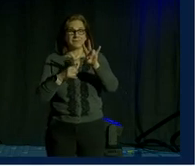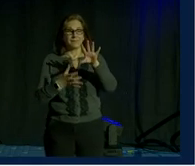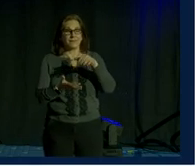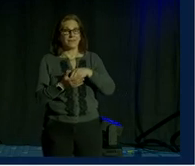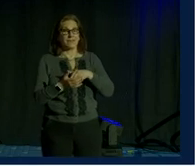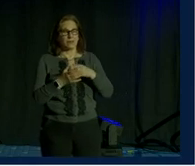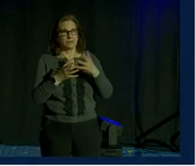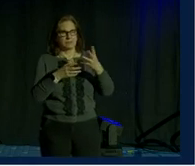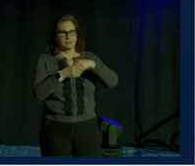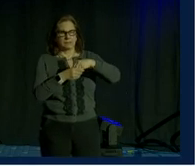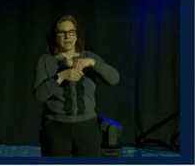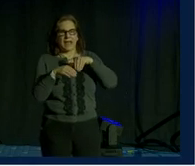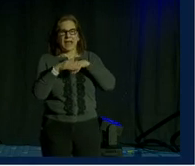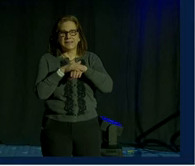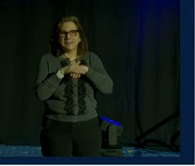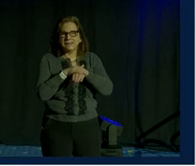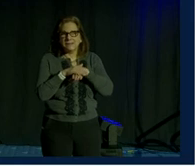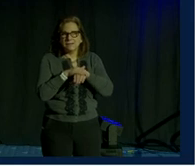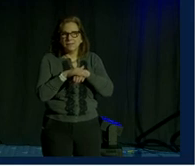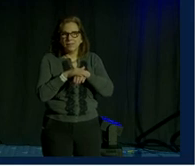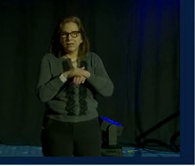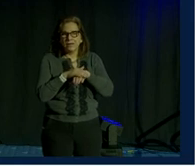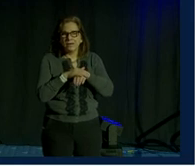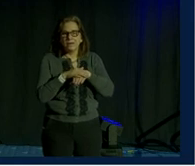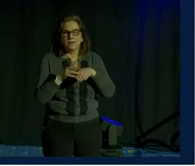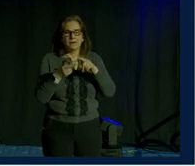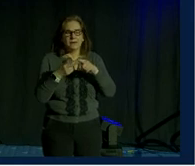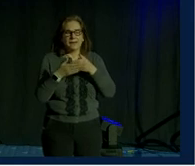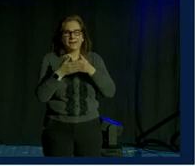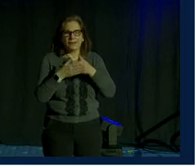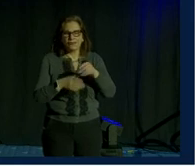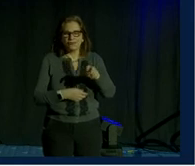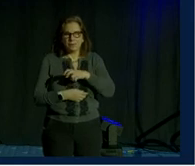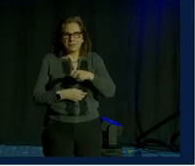with at least 75% affordable to low and middle income